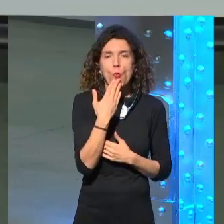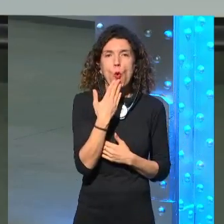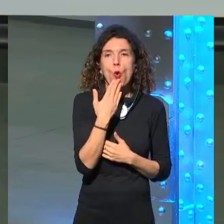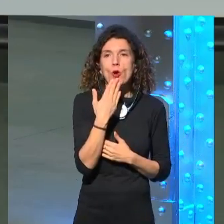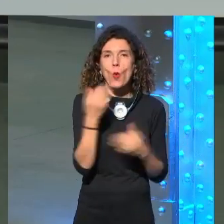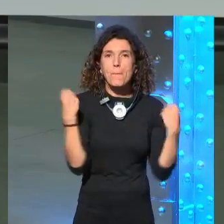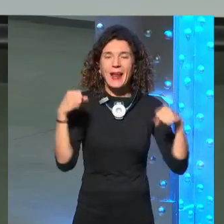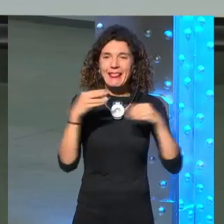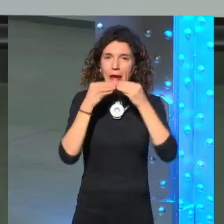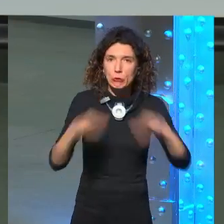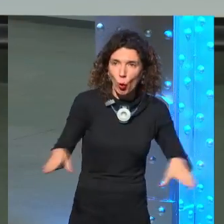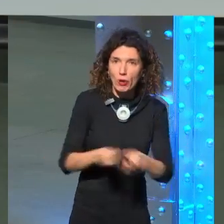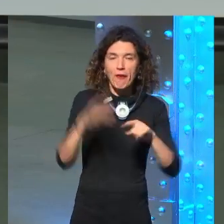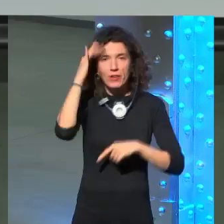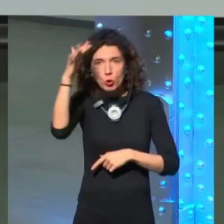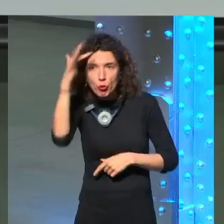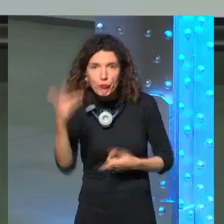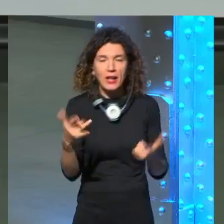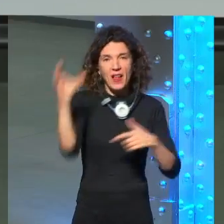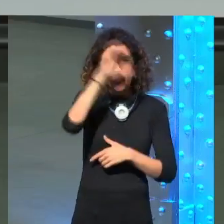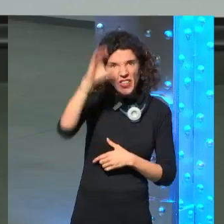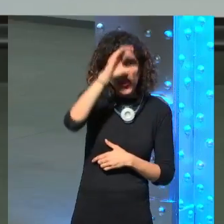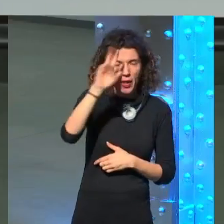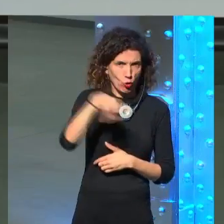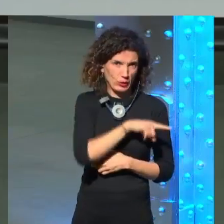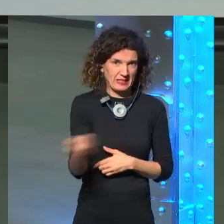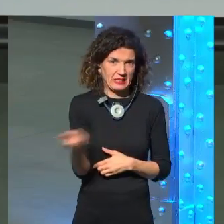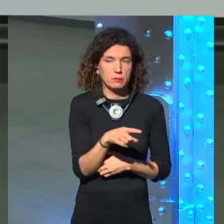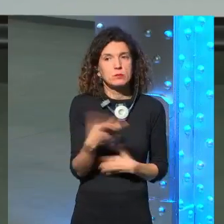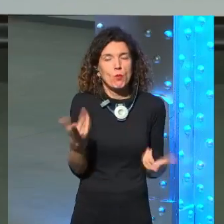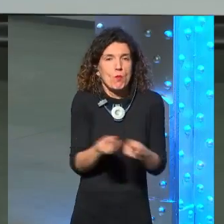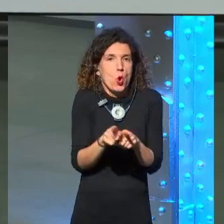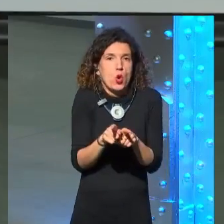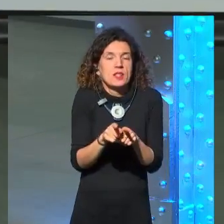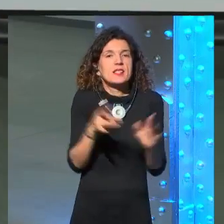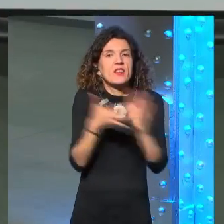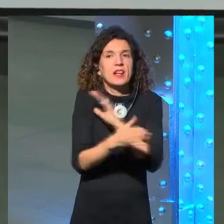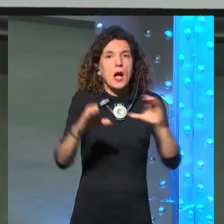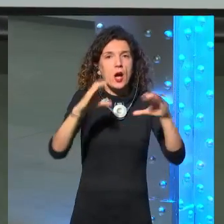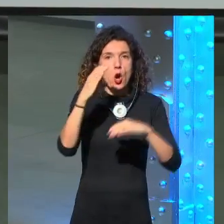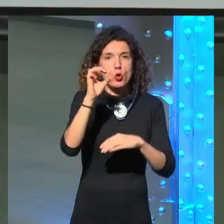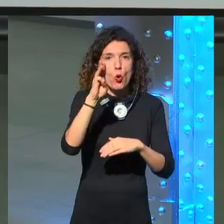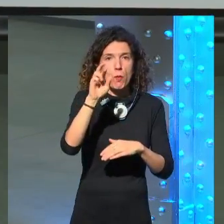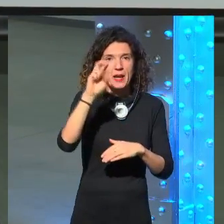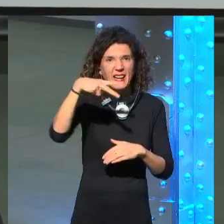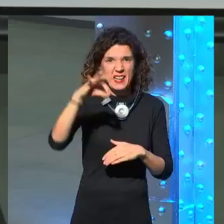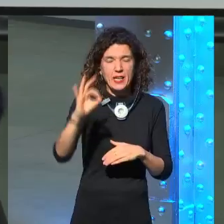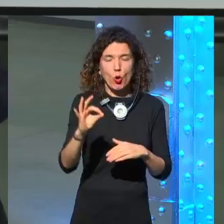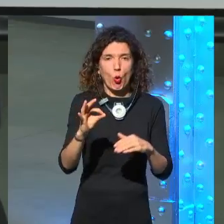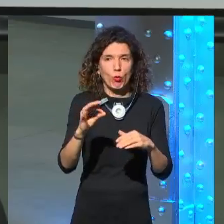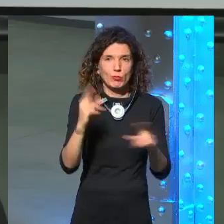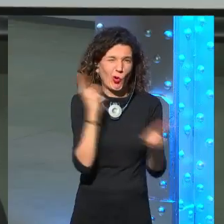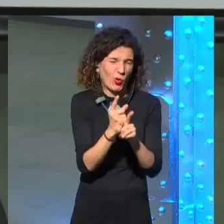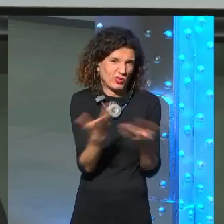of science. It would be very anti-Copernican if we could know it all. Somehow that would be very